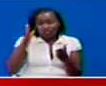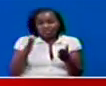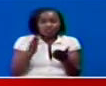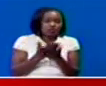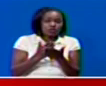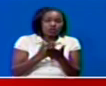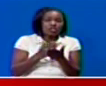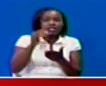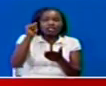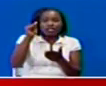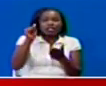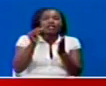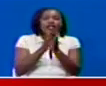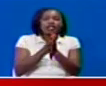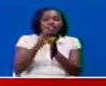C plus are